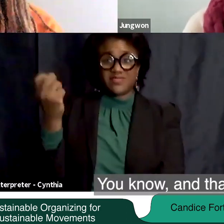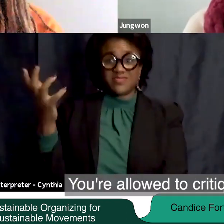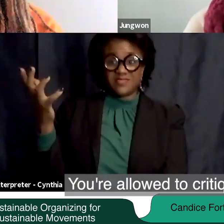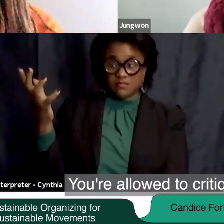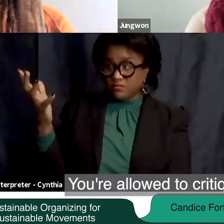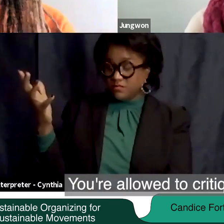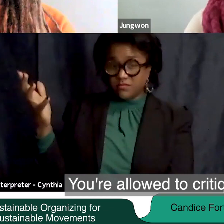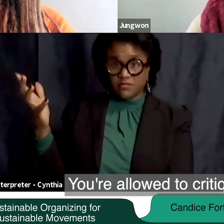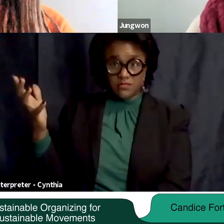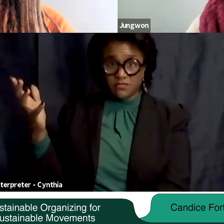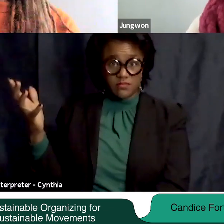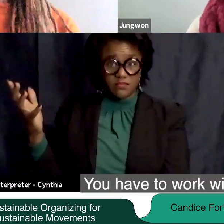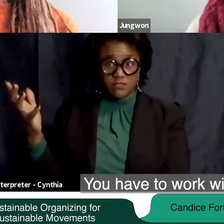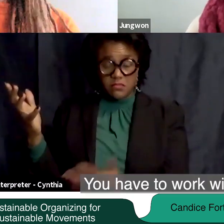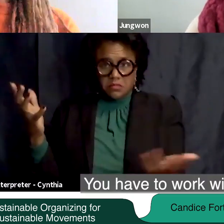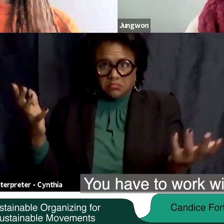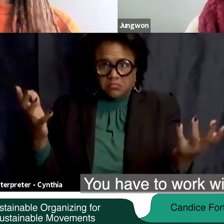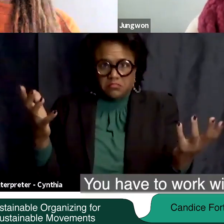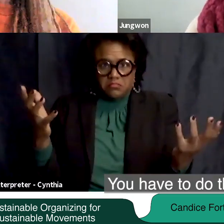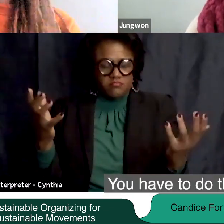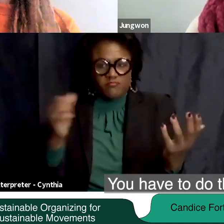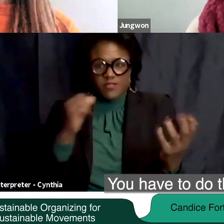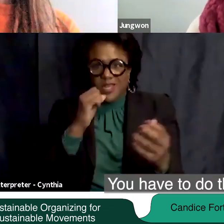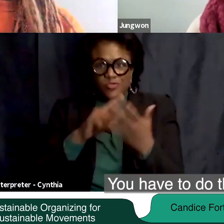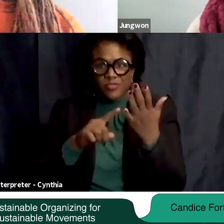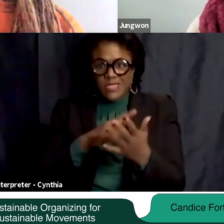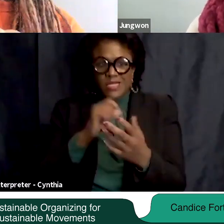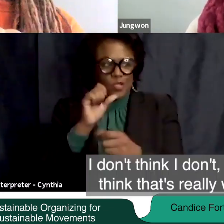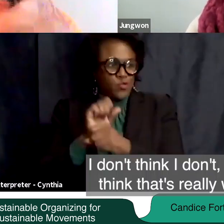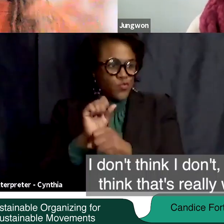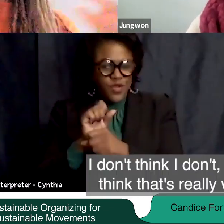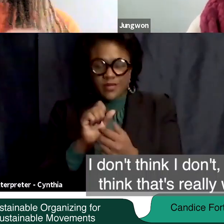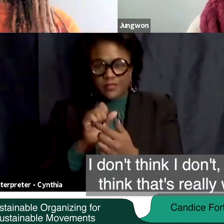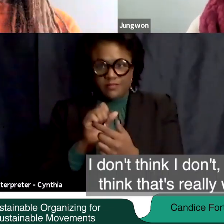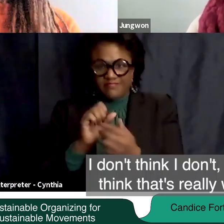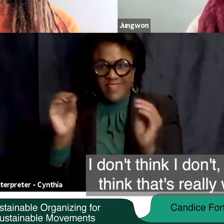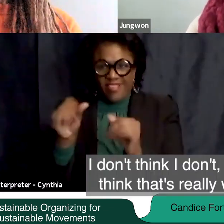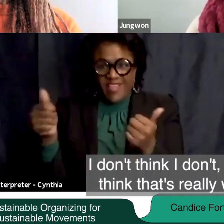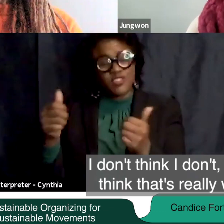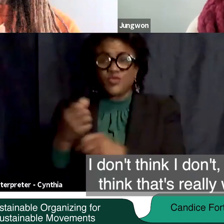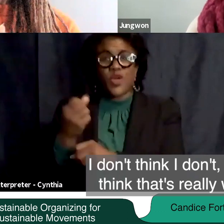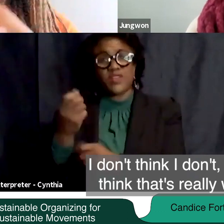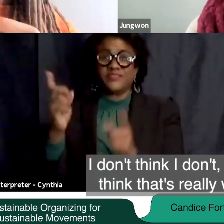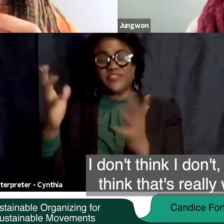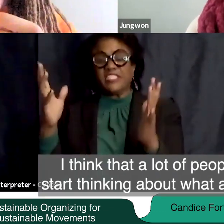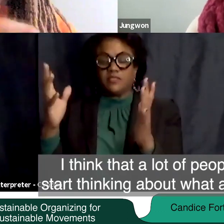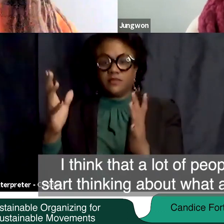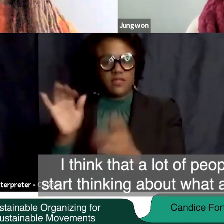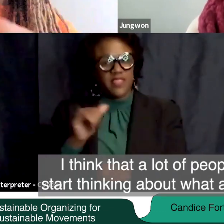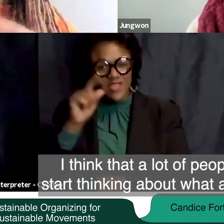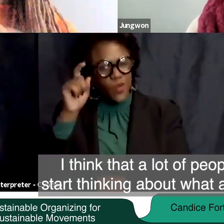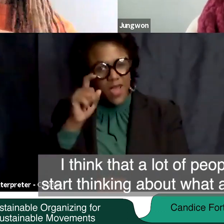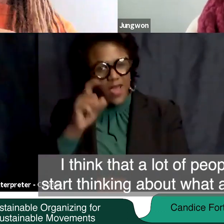and that's it. You're allowed to critique him. Right. You have to worship him. You have to do that. I don't think that's really wise. I